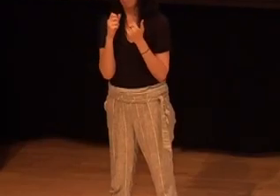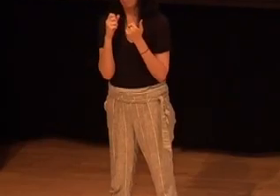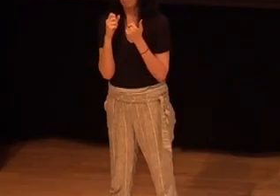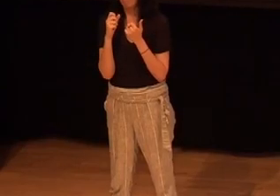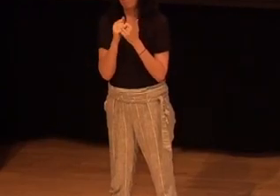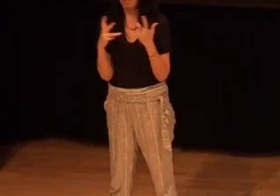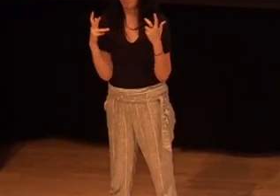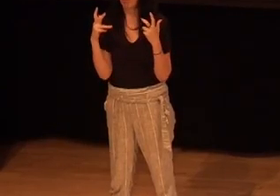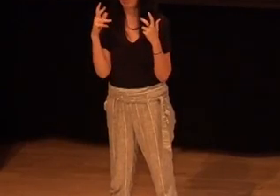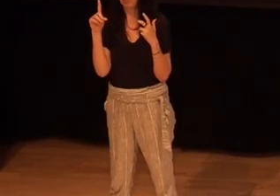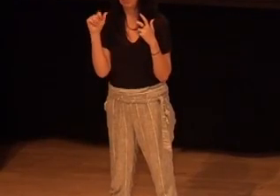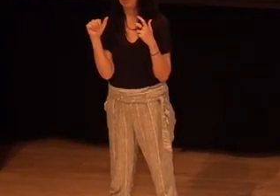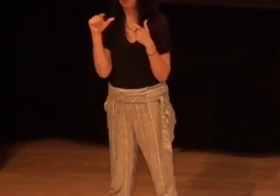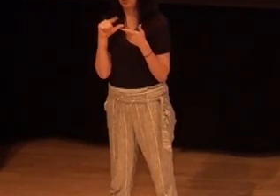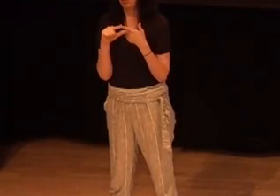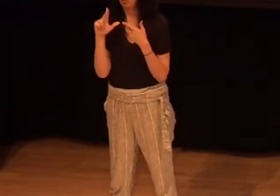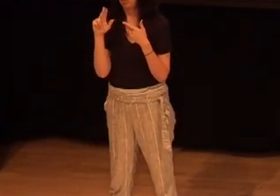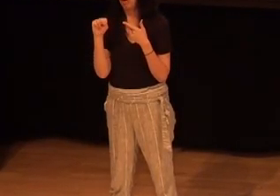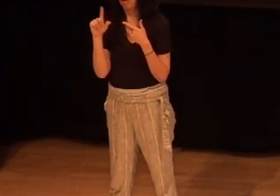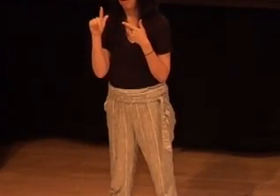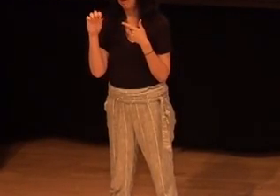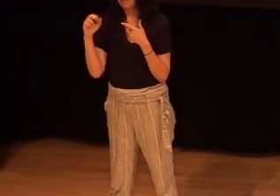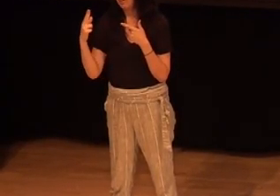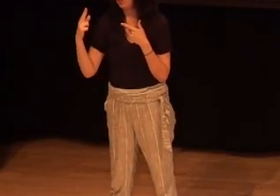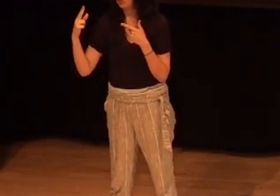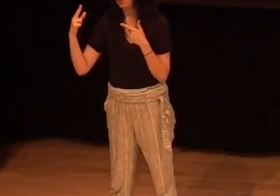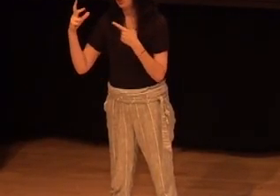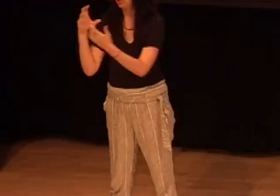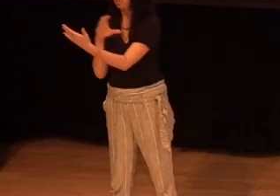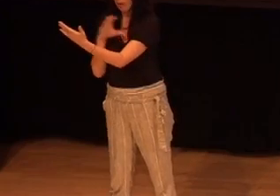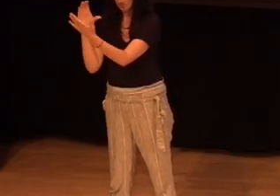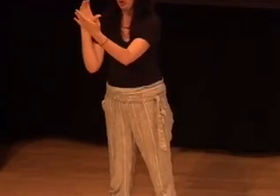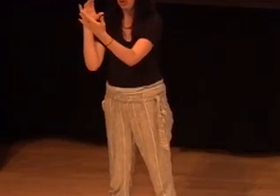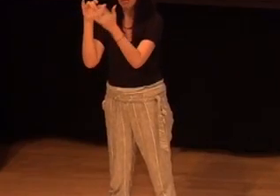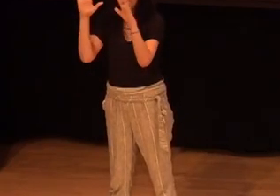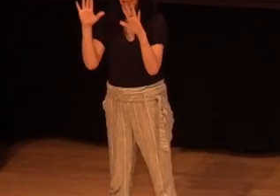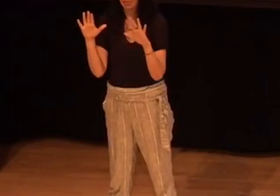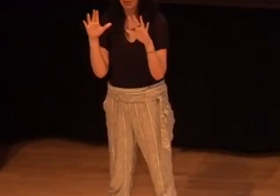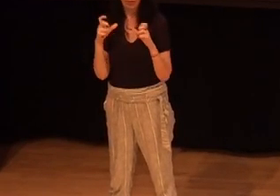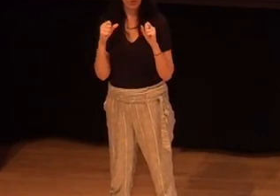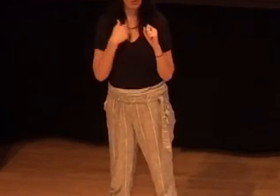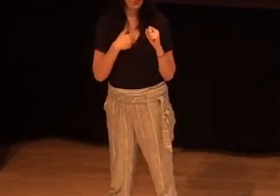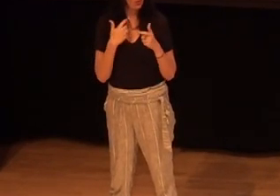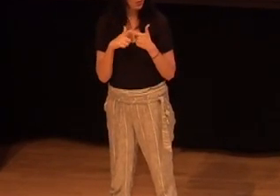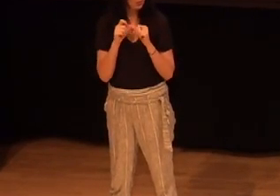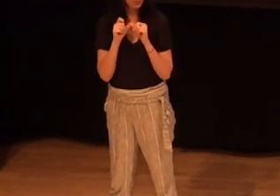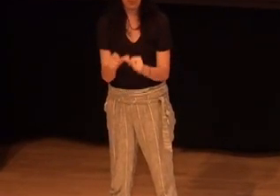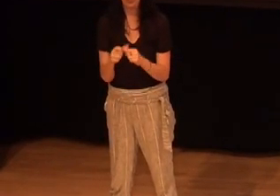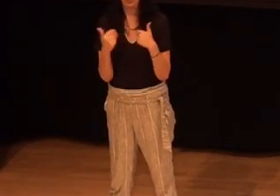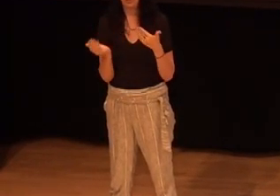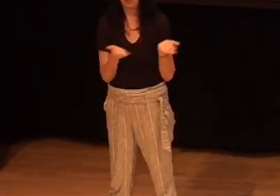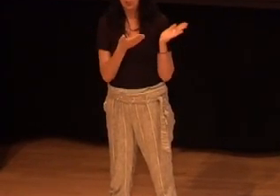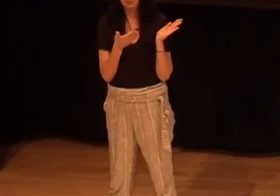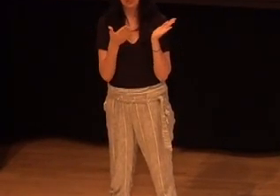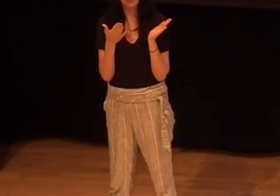Of every disability to unleash power. So fed up. Wonderful. Oh. Sorry, continue. So that was